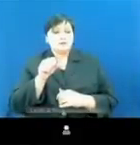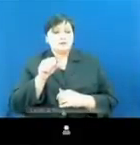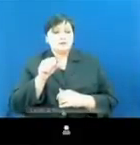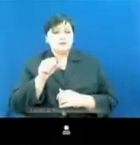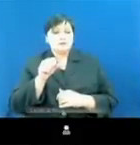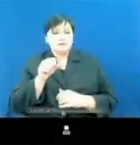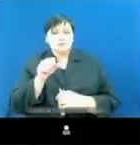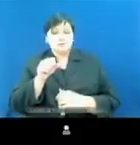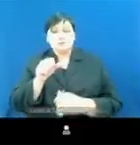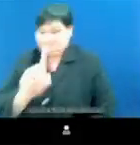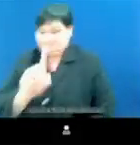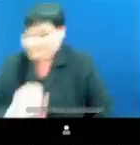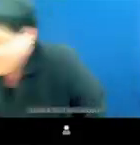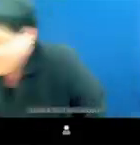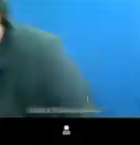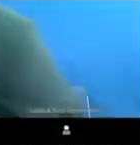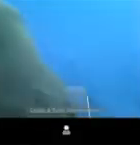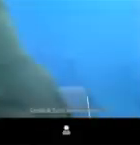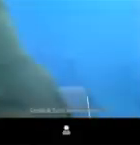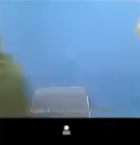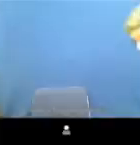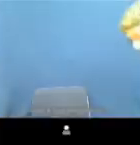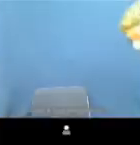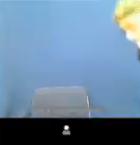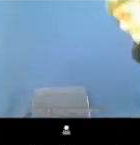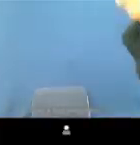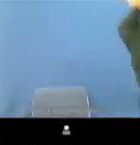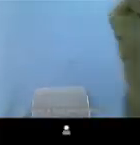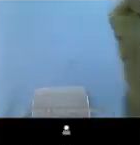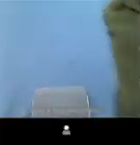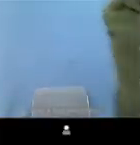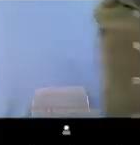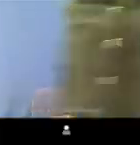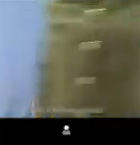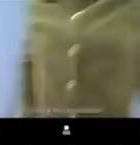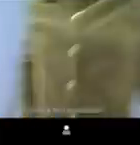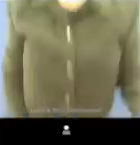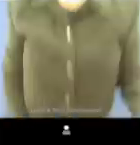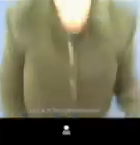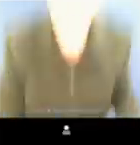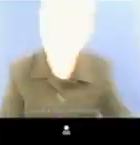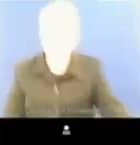is that of legal theory, knowledge of legal theory.